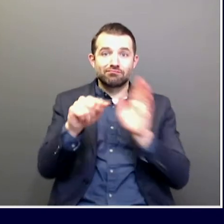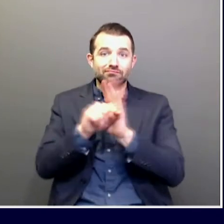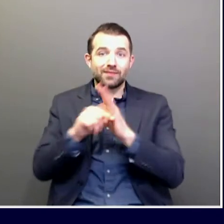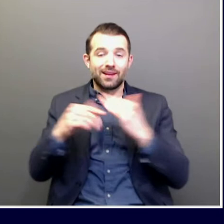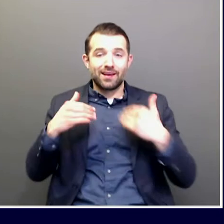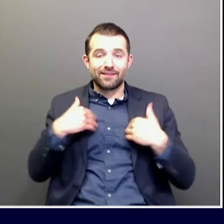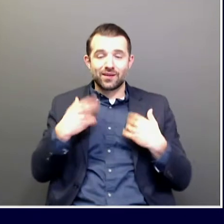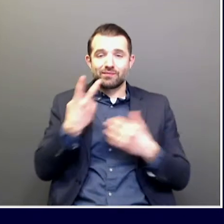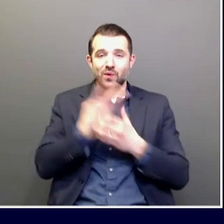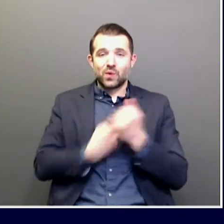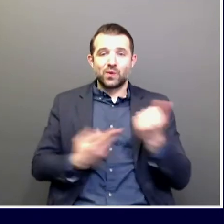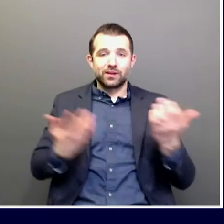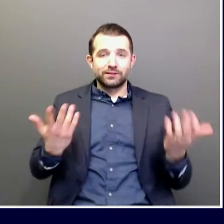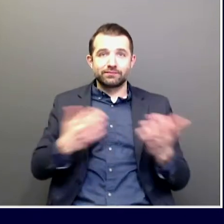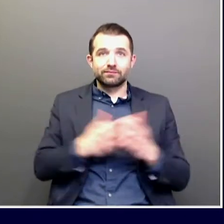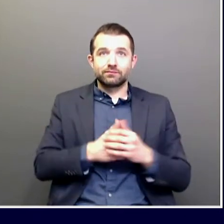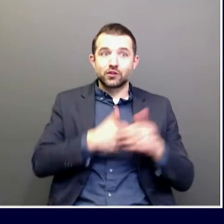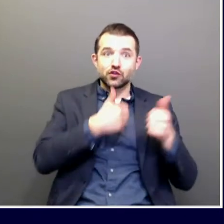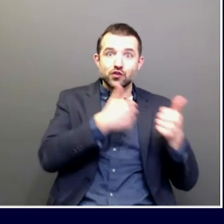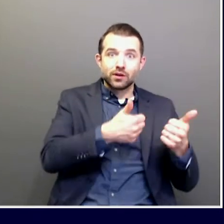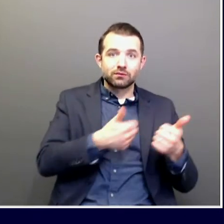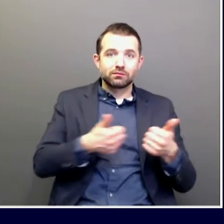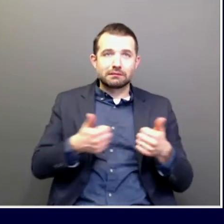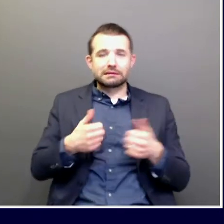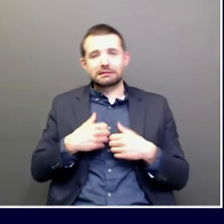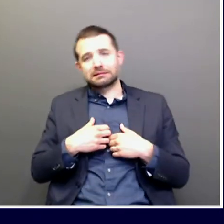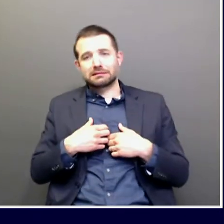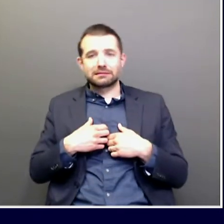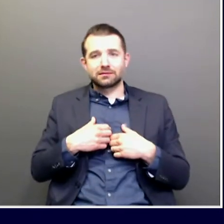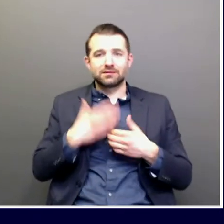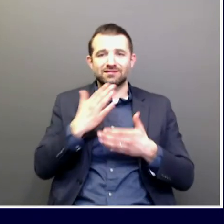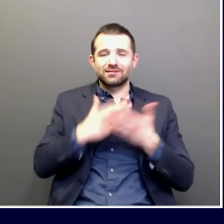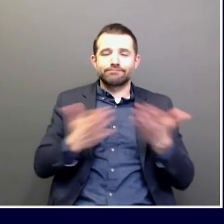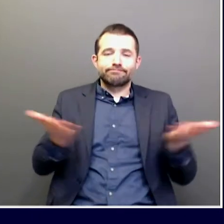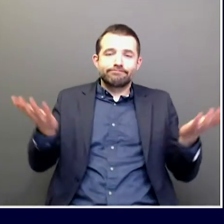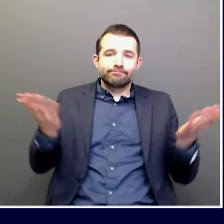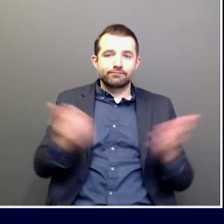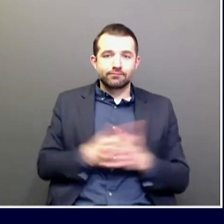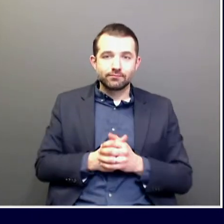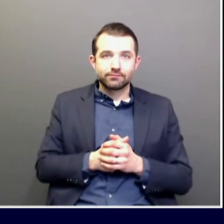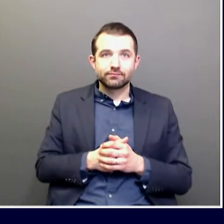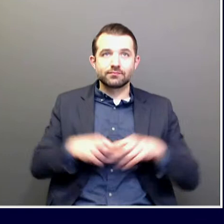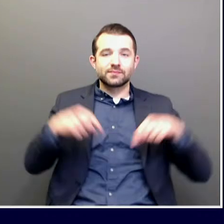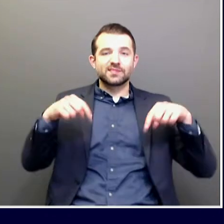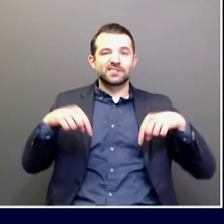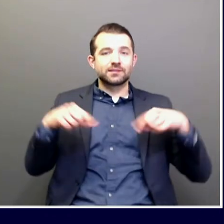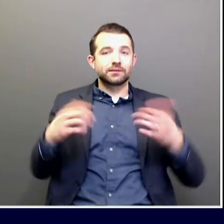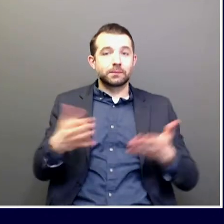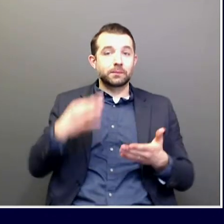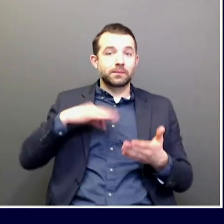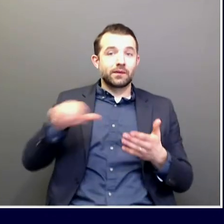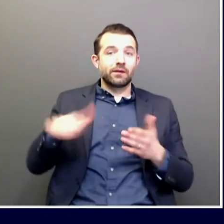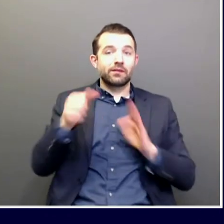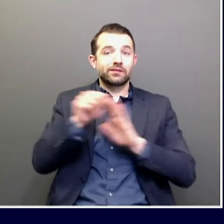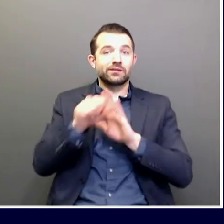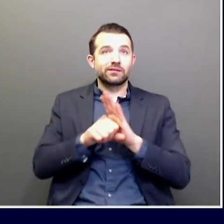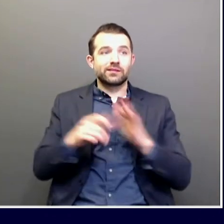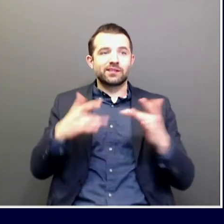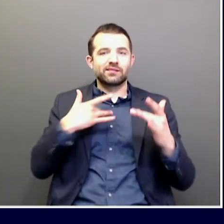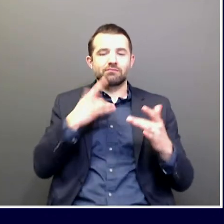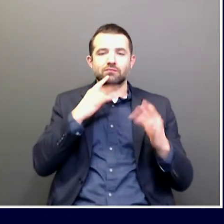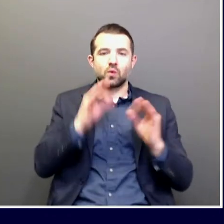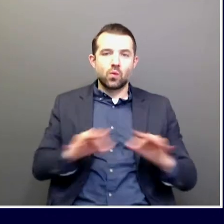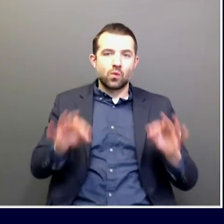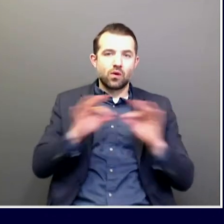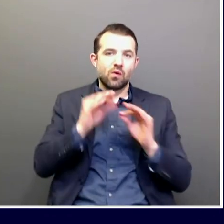home. They're less expensive often than PCR testing is. And you get a result in just a matter of minutes rather than